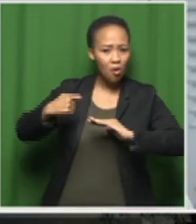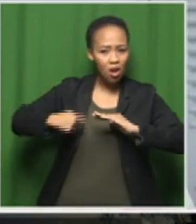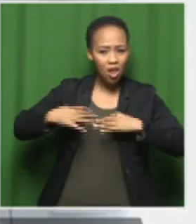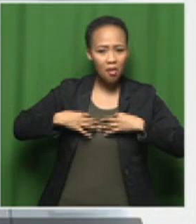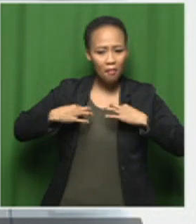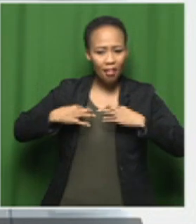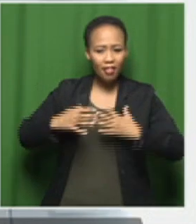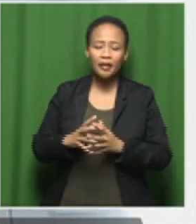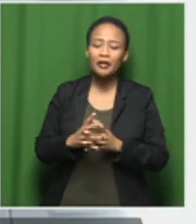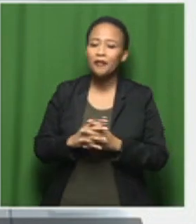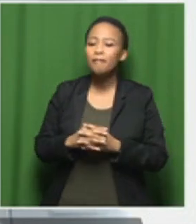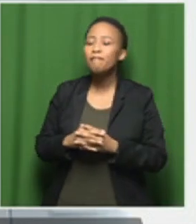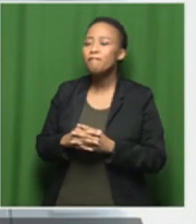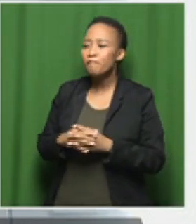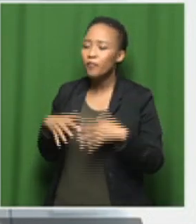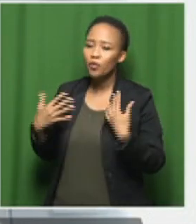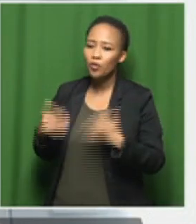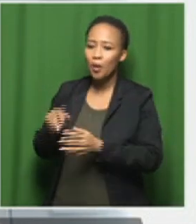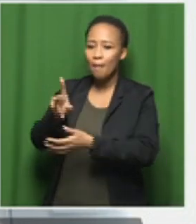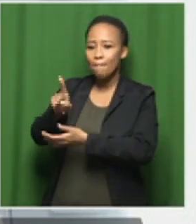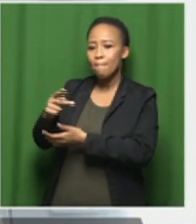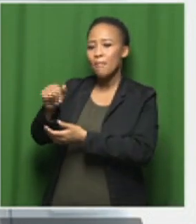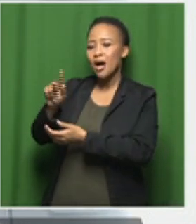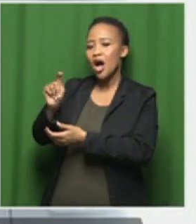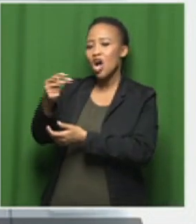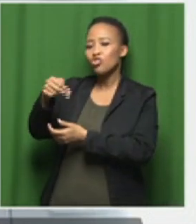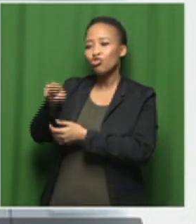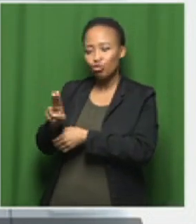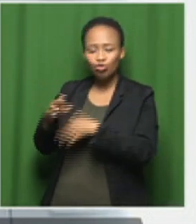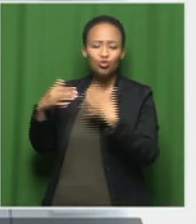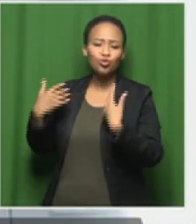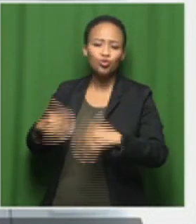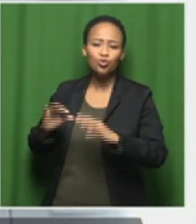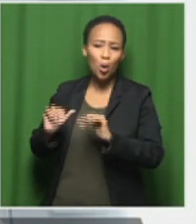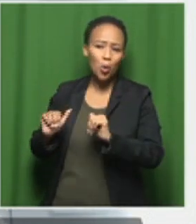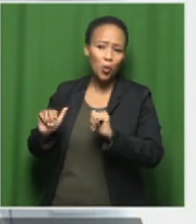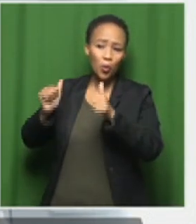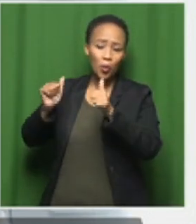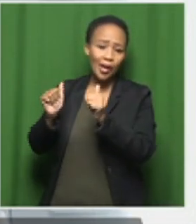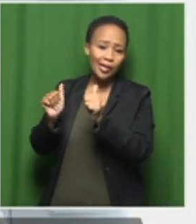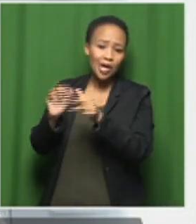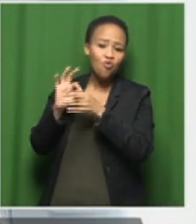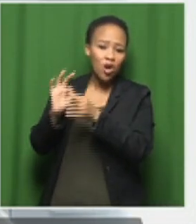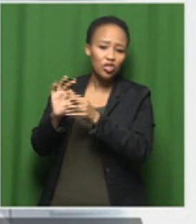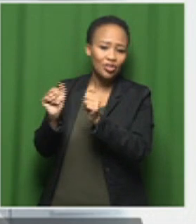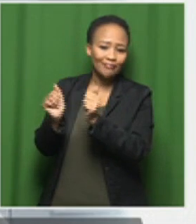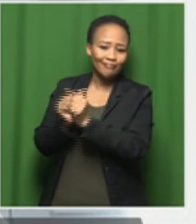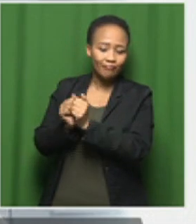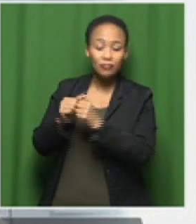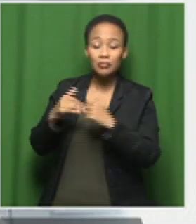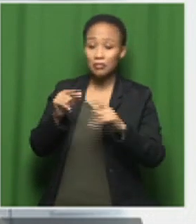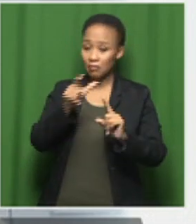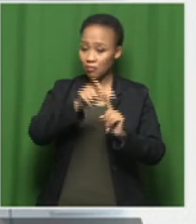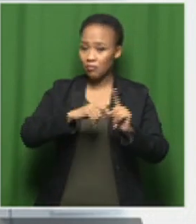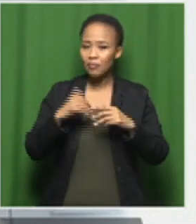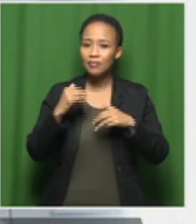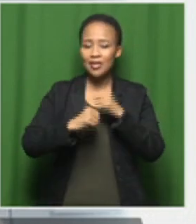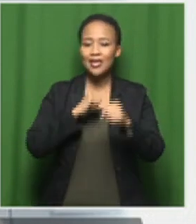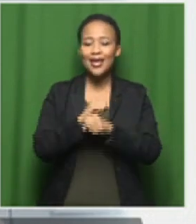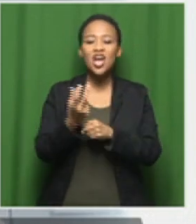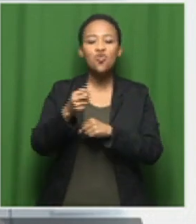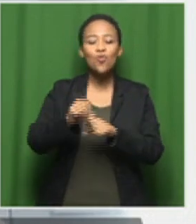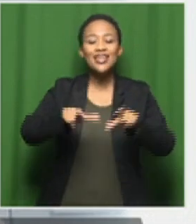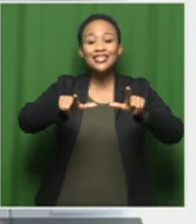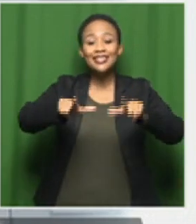Sure. I have a great relationship with Patu. We started working together in 2017. And I think people who are familiar with my